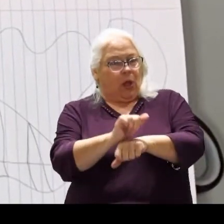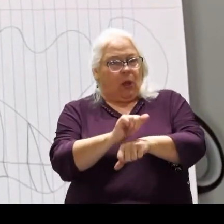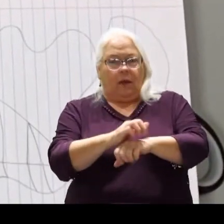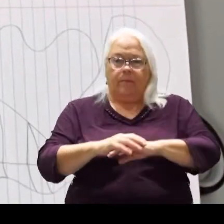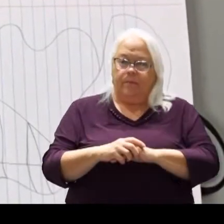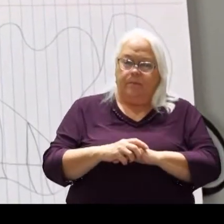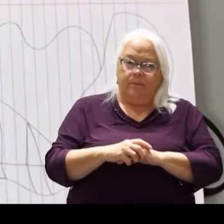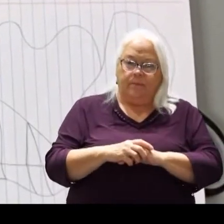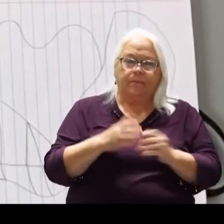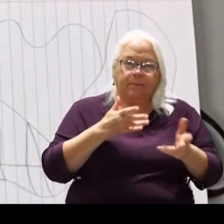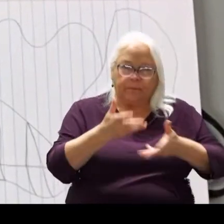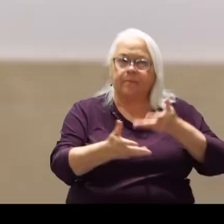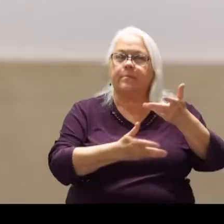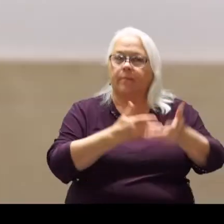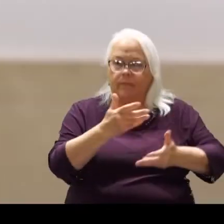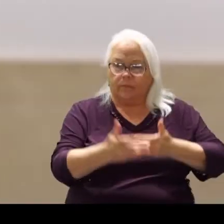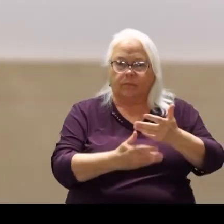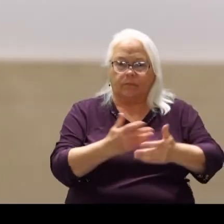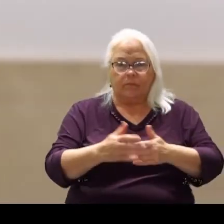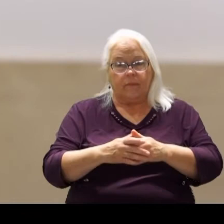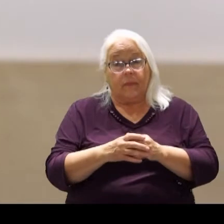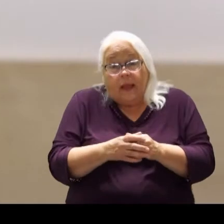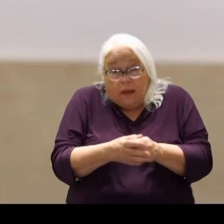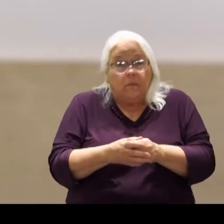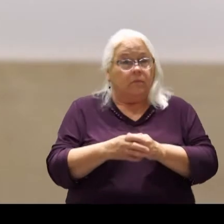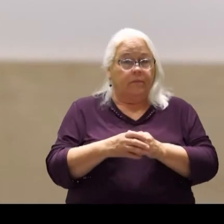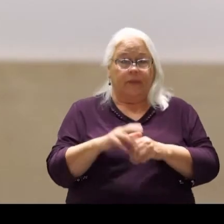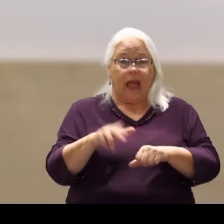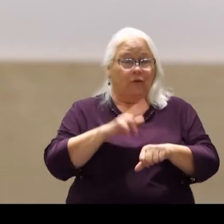certain aspect of their work, and